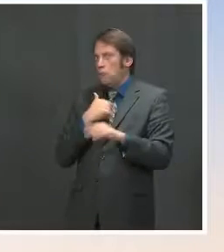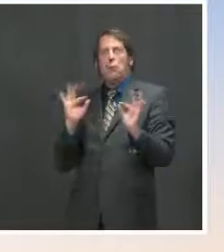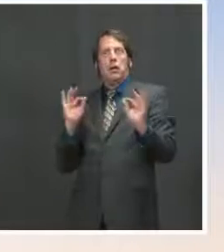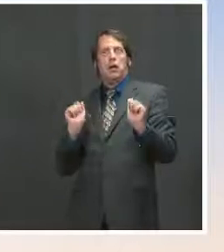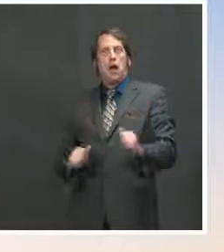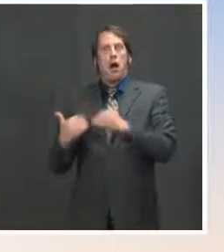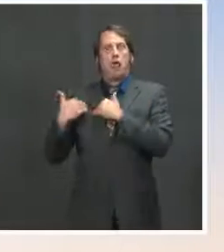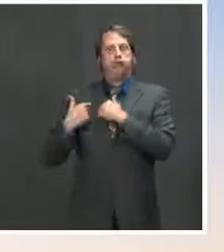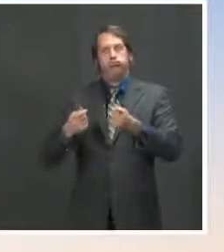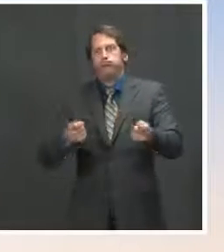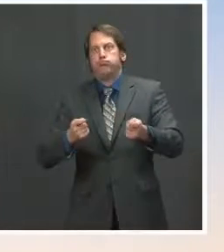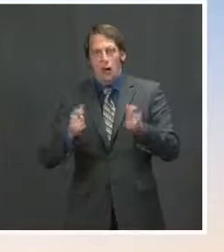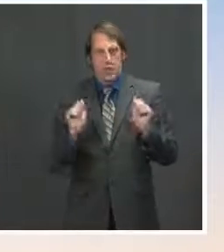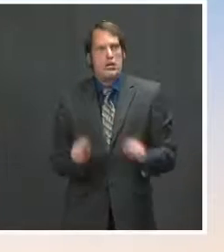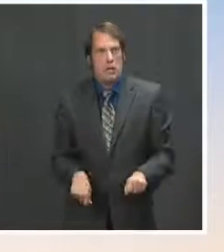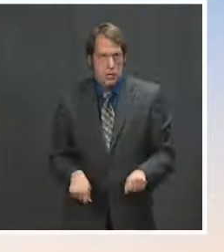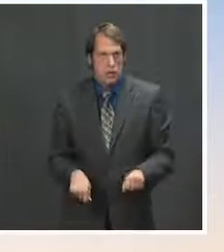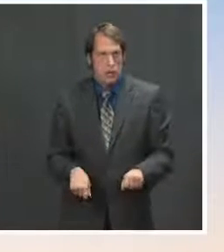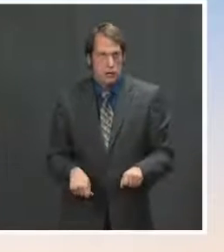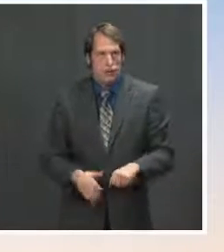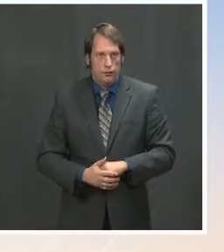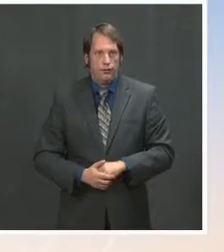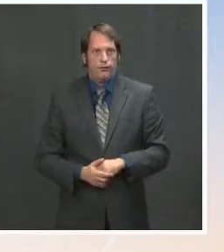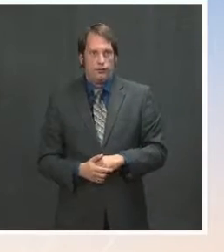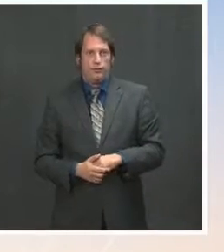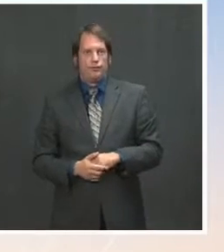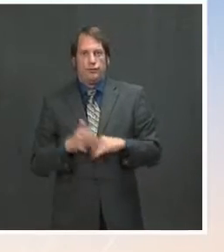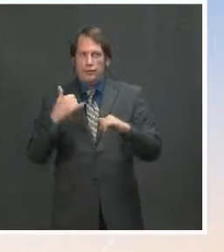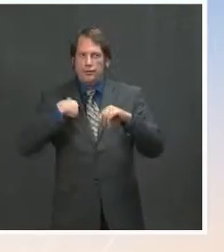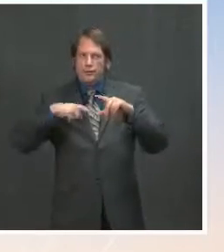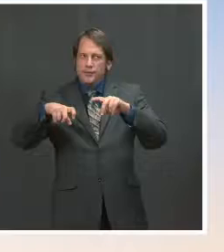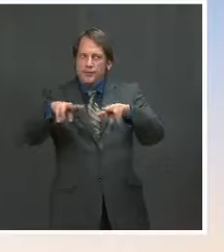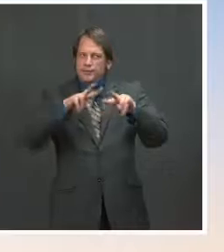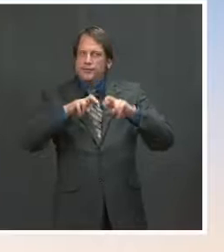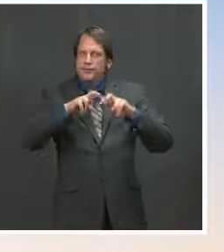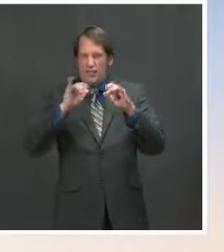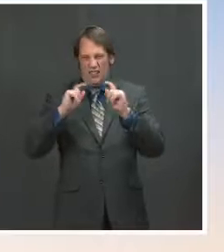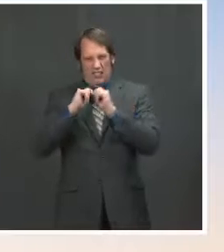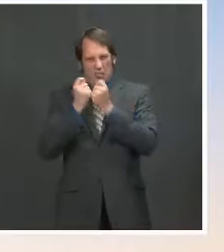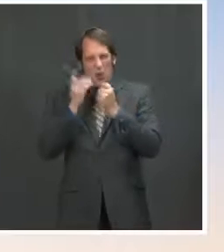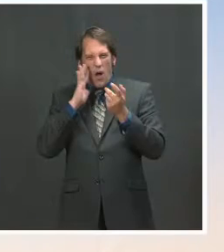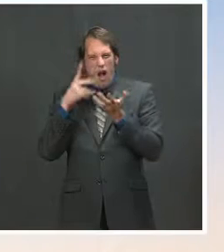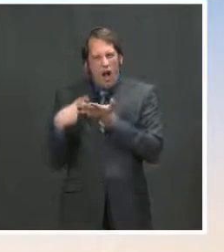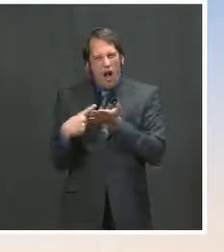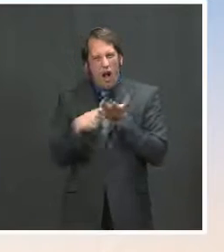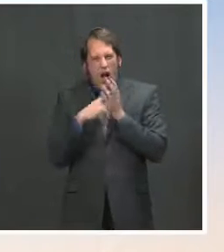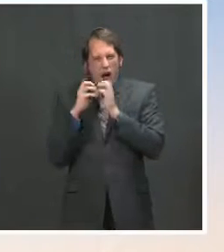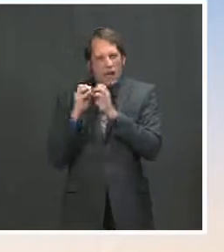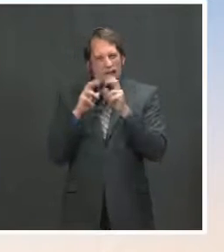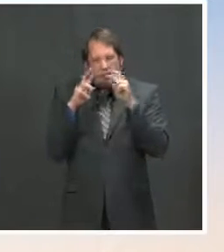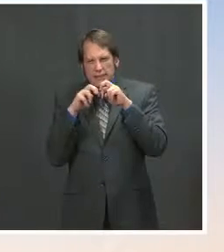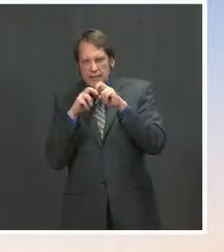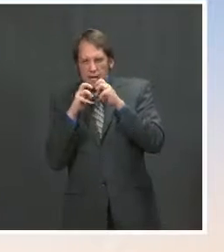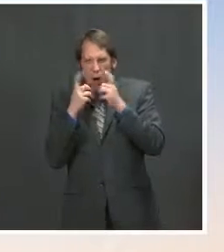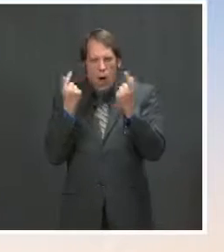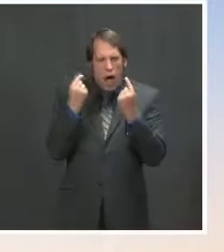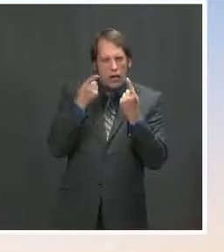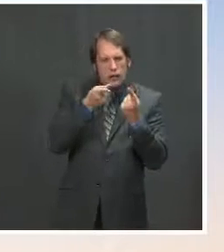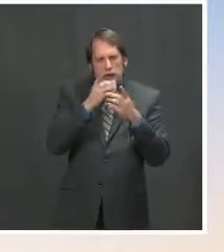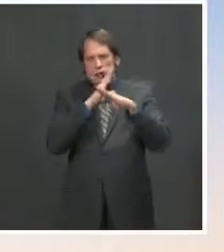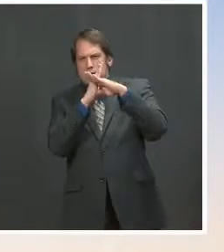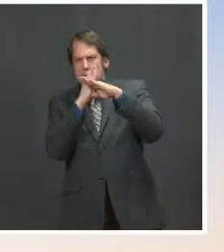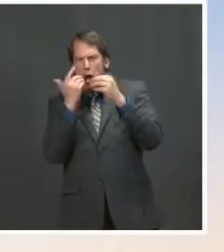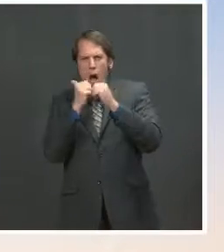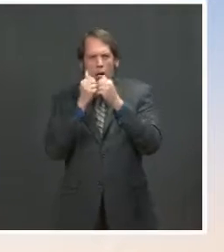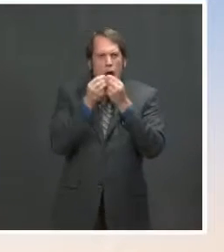and assessed and have had time to assess and have the teams that have had time to assess where the challenges are, we learned more about how